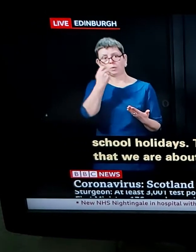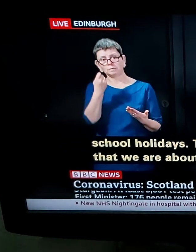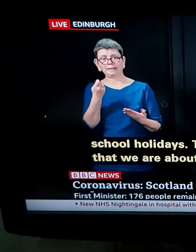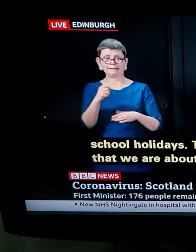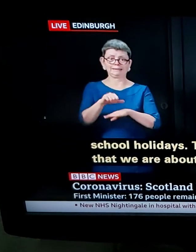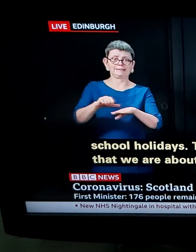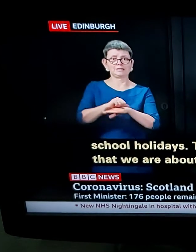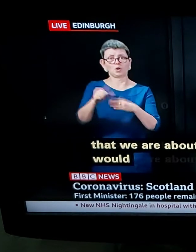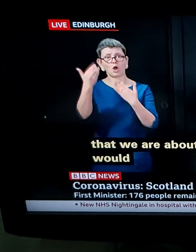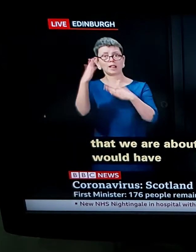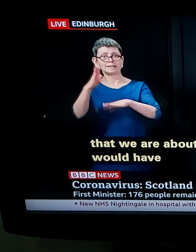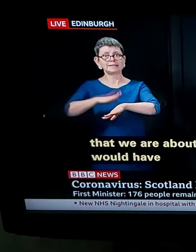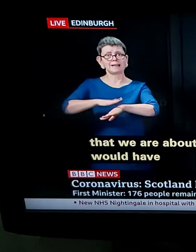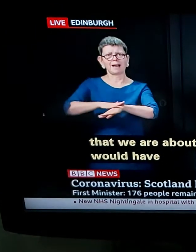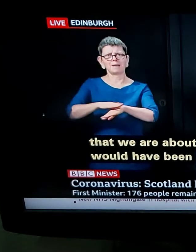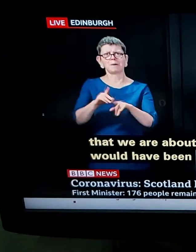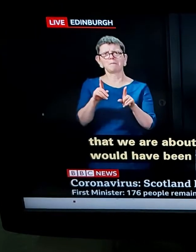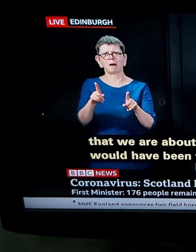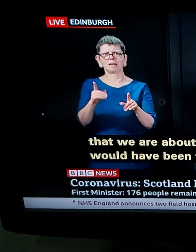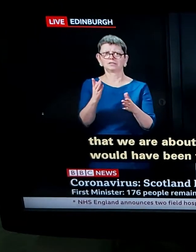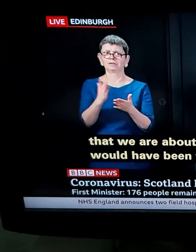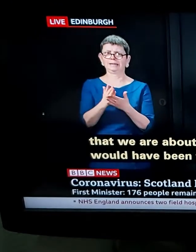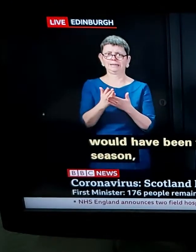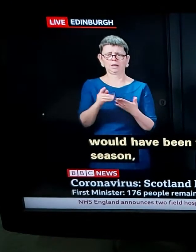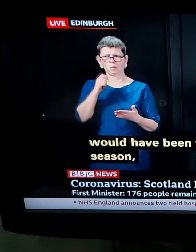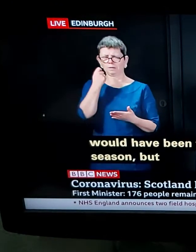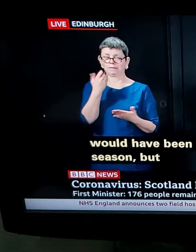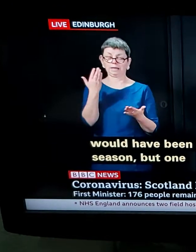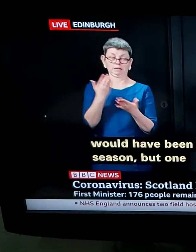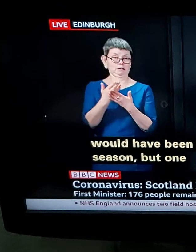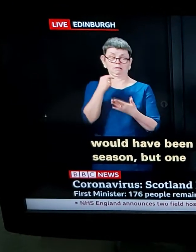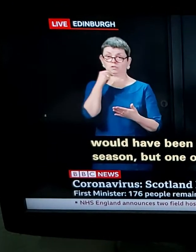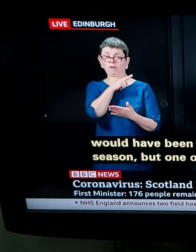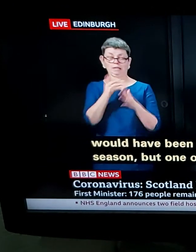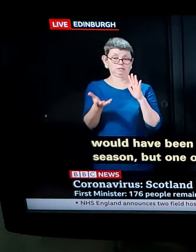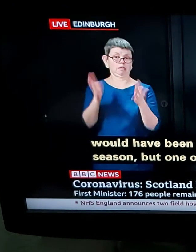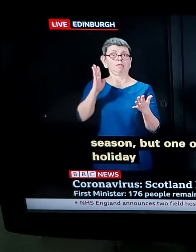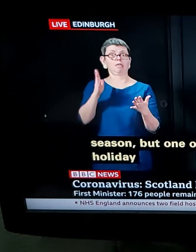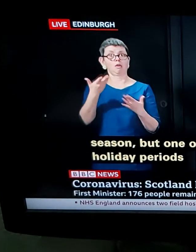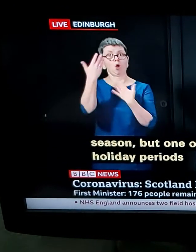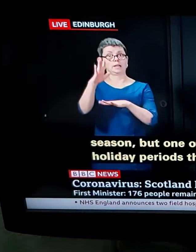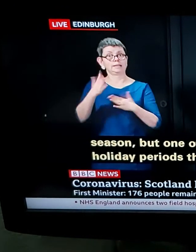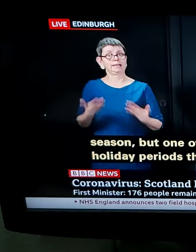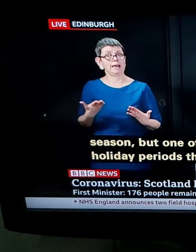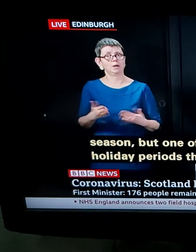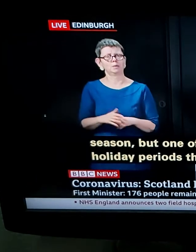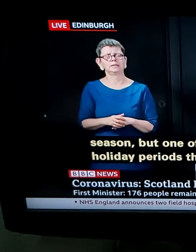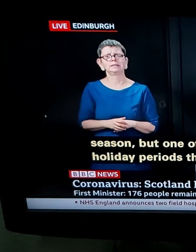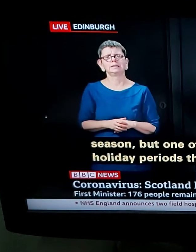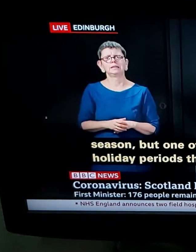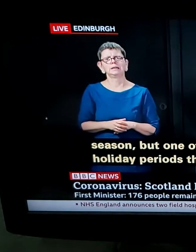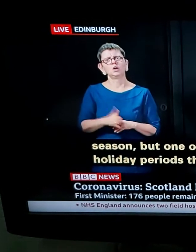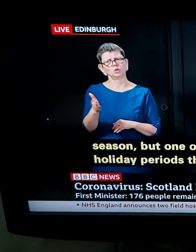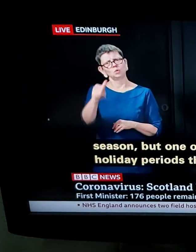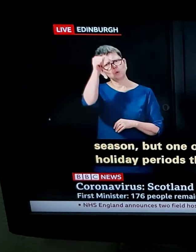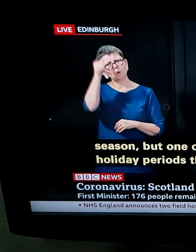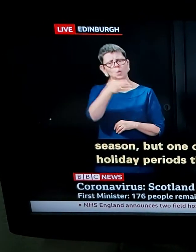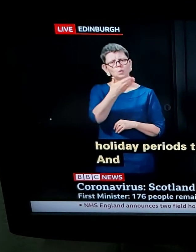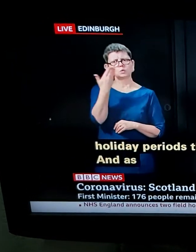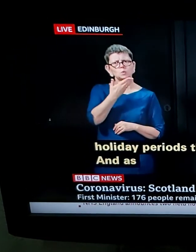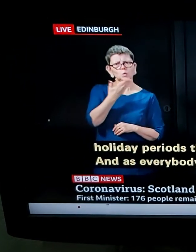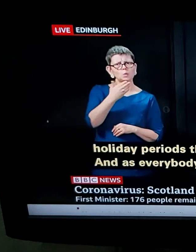season, but one of the most unusual holiday periods that we have faced. And as everybody knows, although schools have been